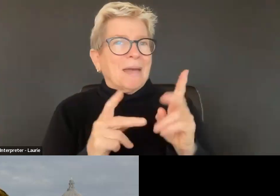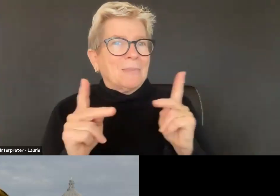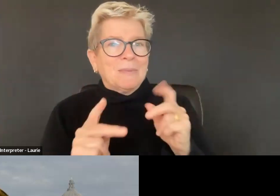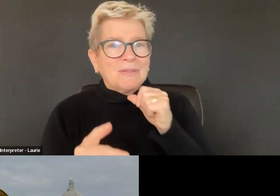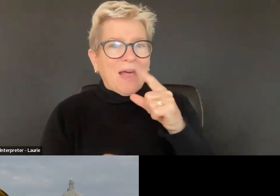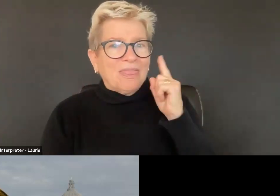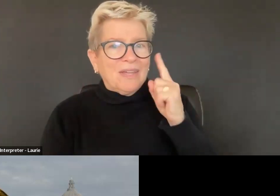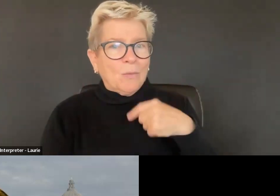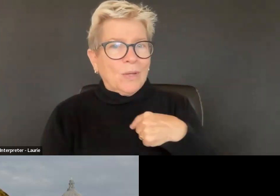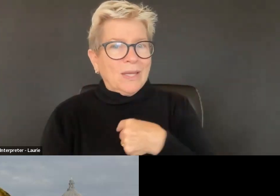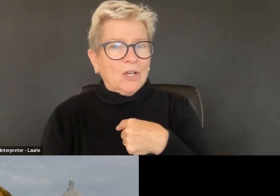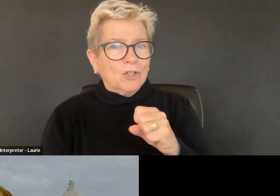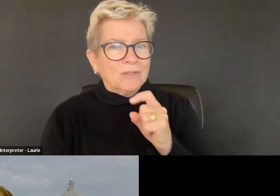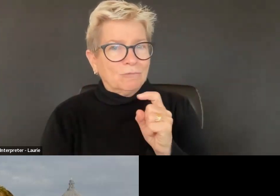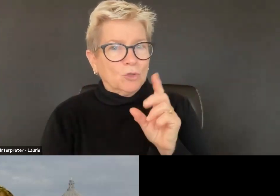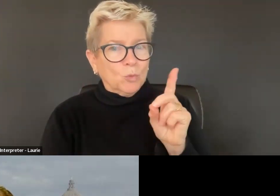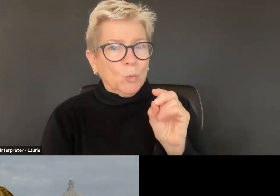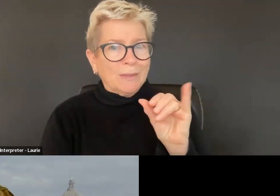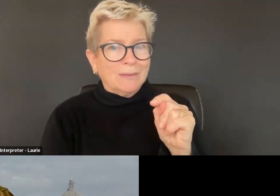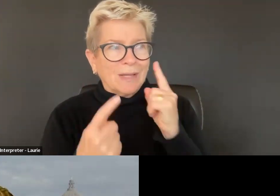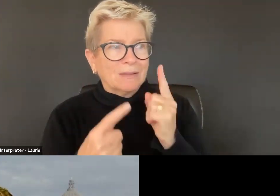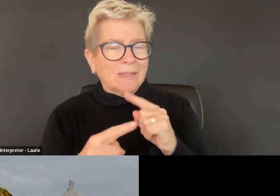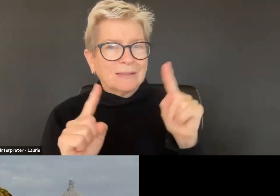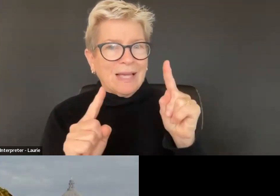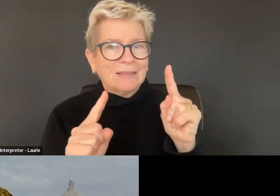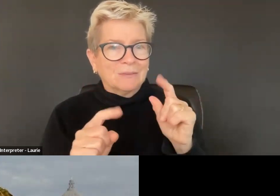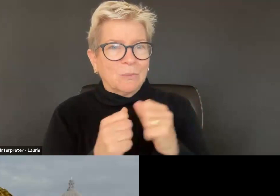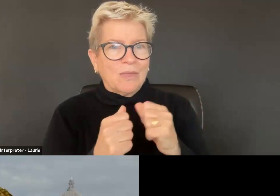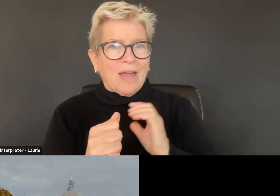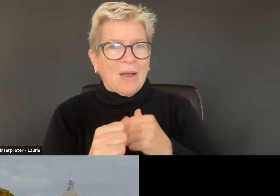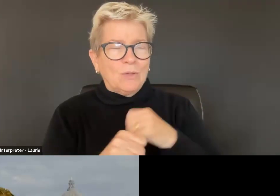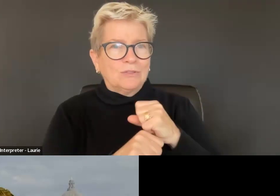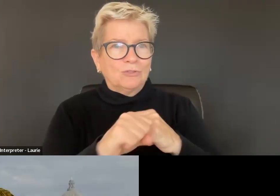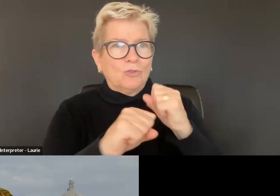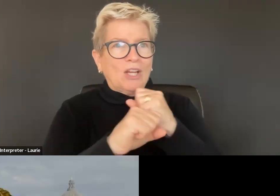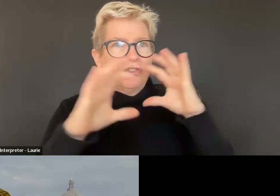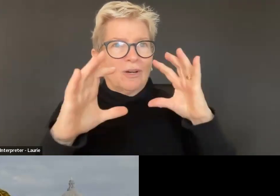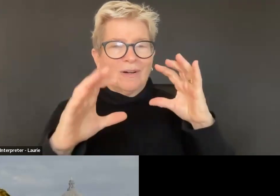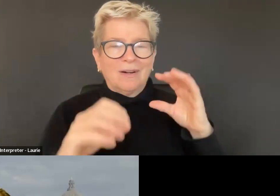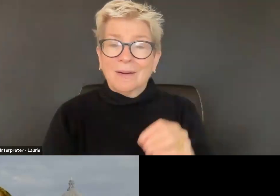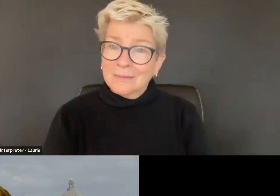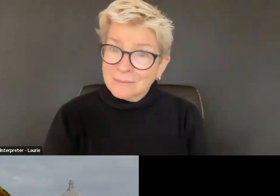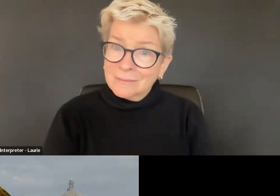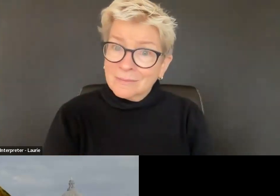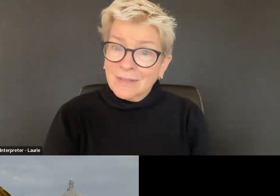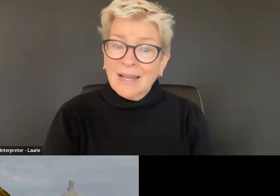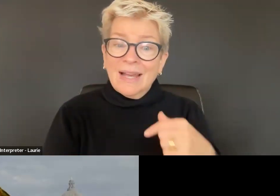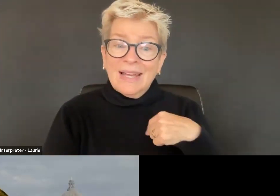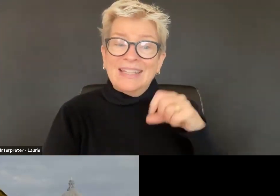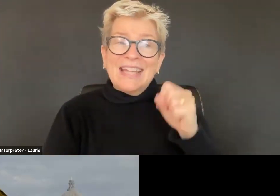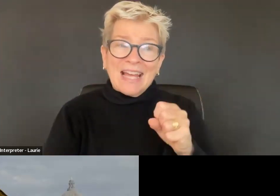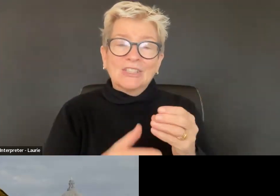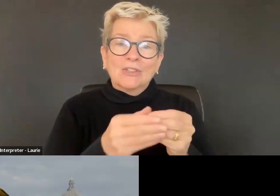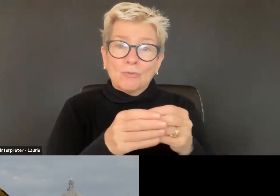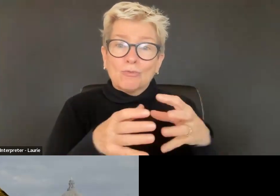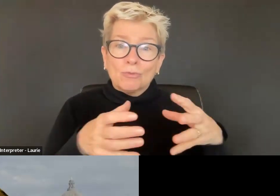successful in the way this was structured. And I will tell you that, yes, we had growing pains,